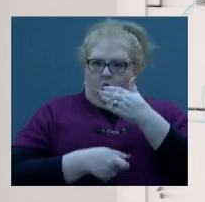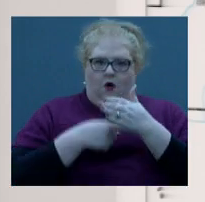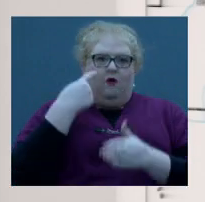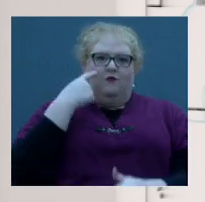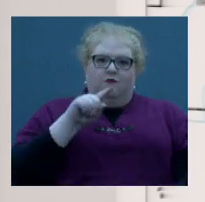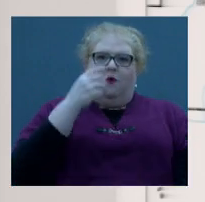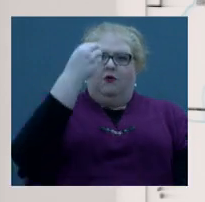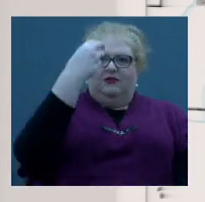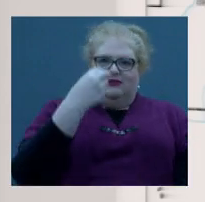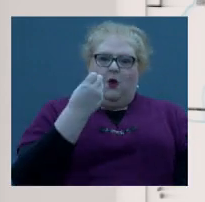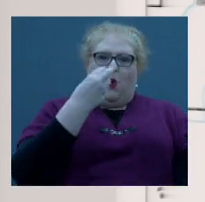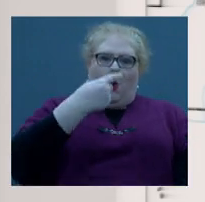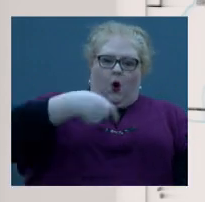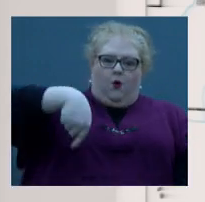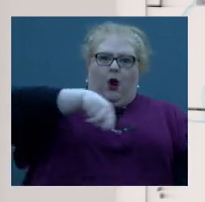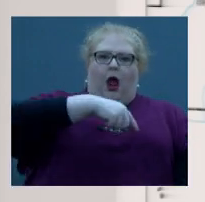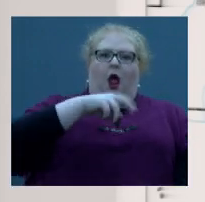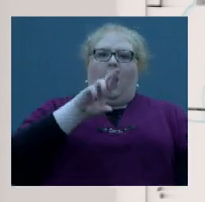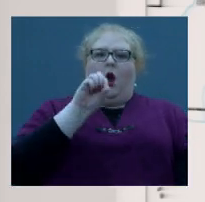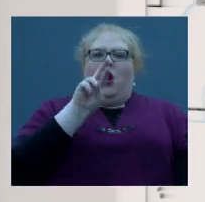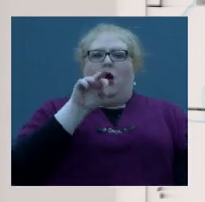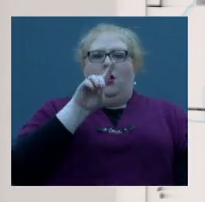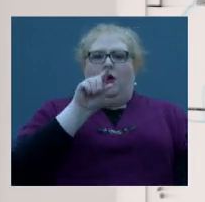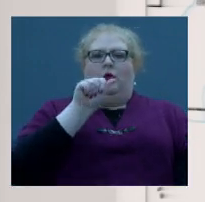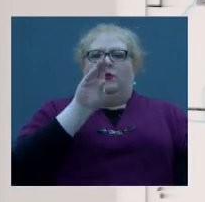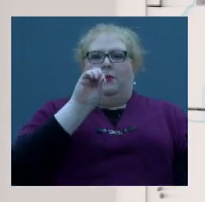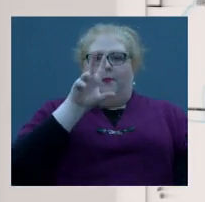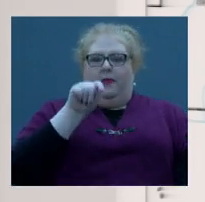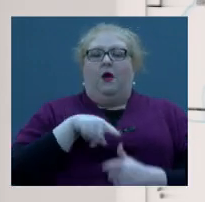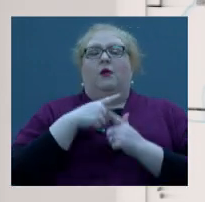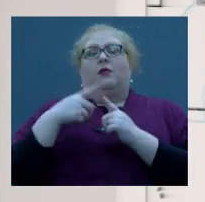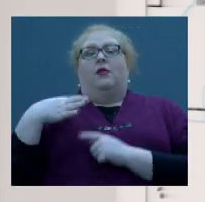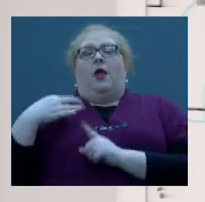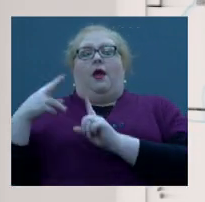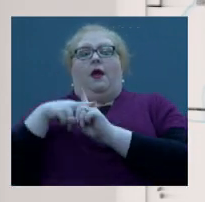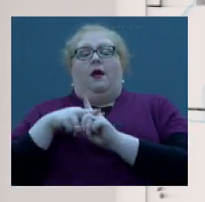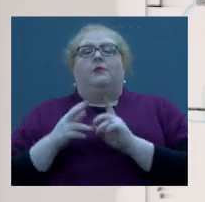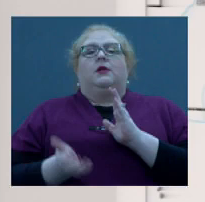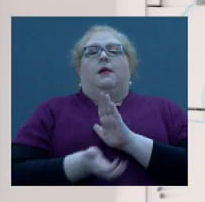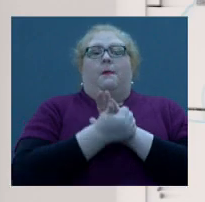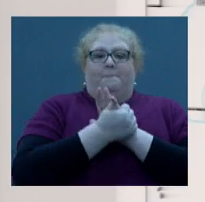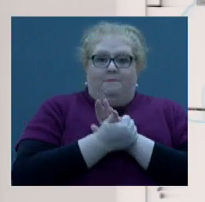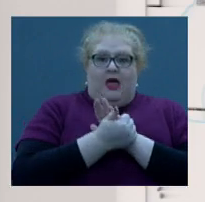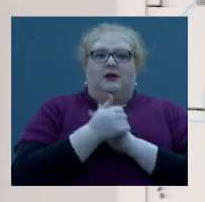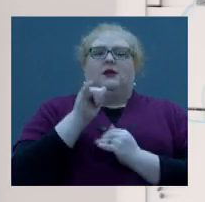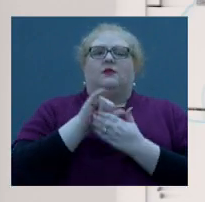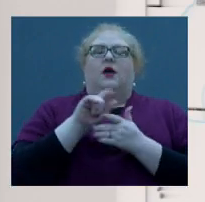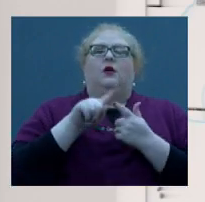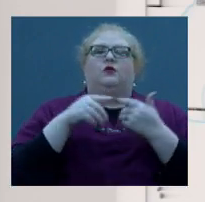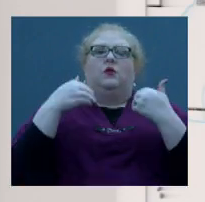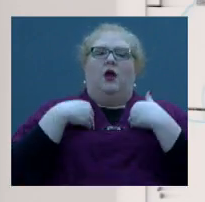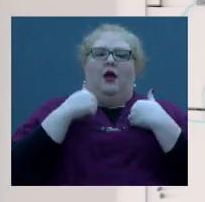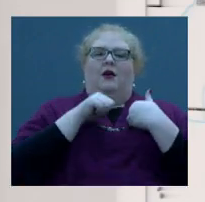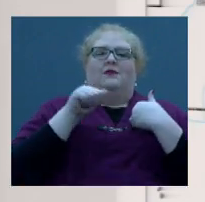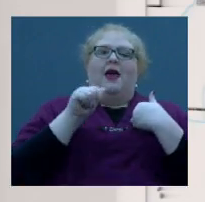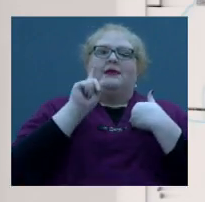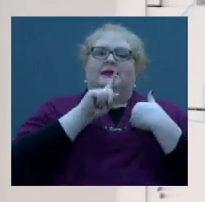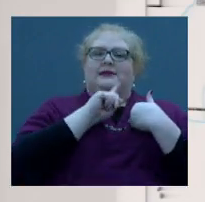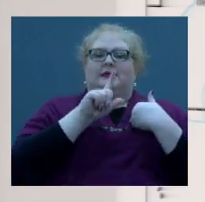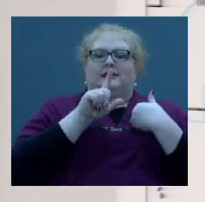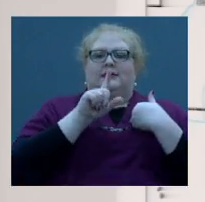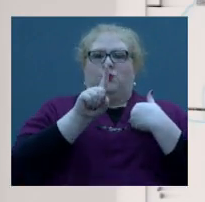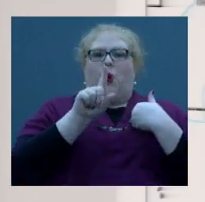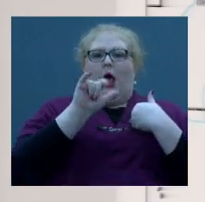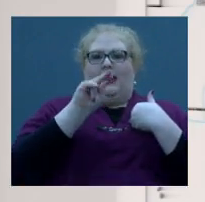The applicant later amended the proposed condition number 1 to construct a single-lane roundabout including landscape